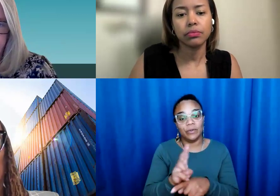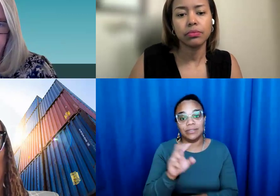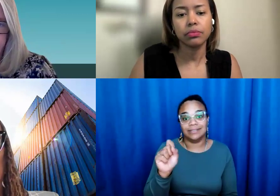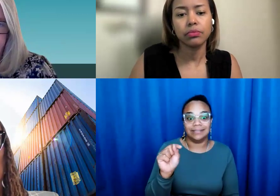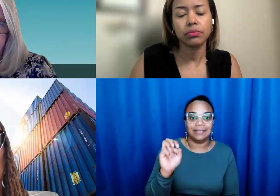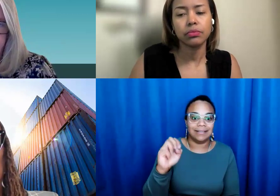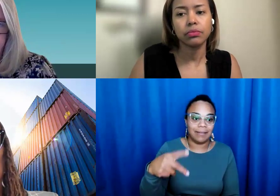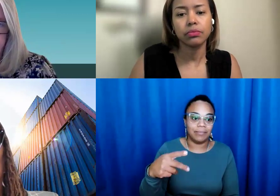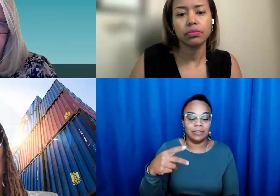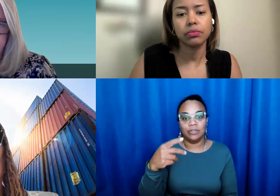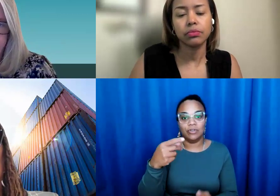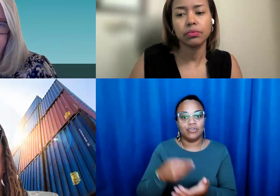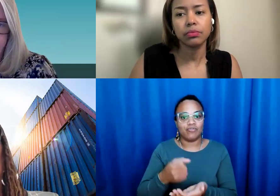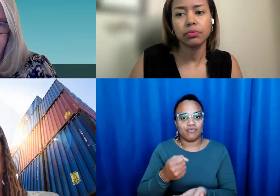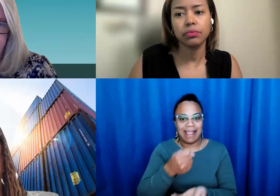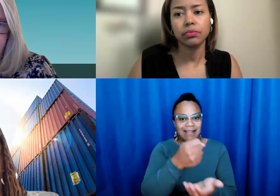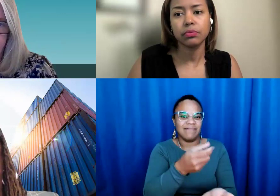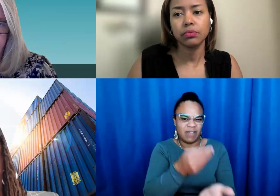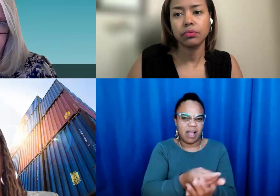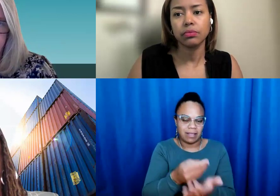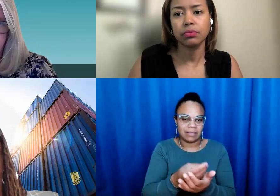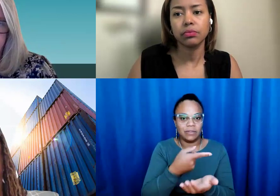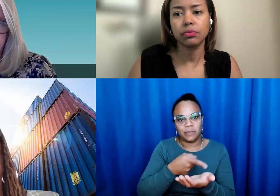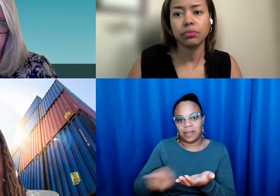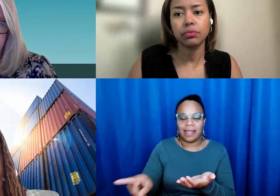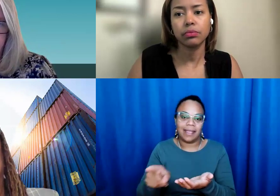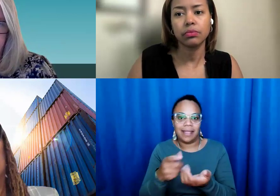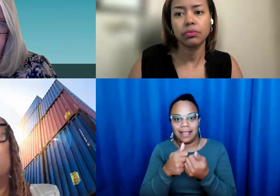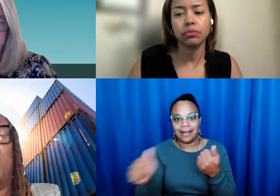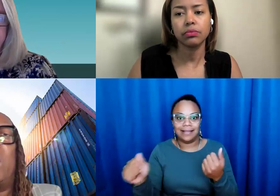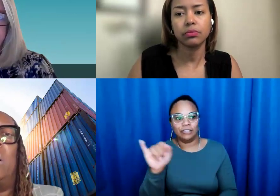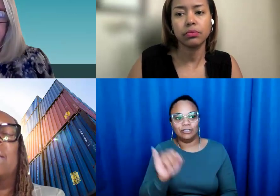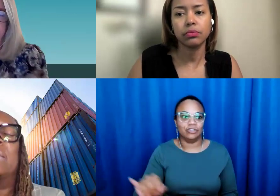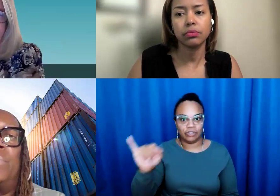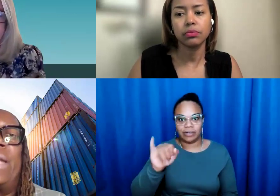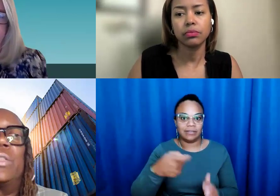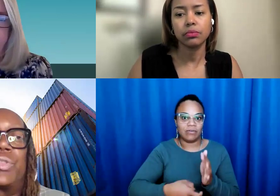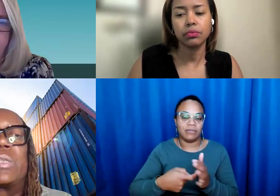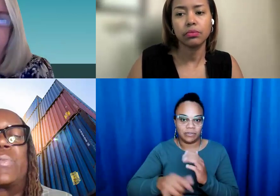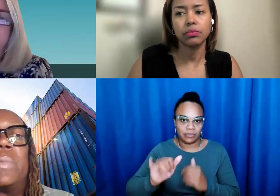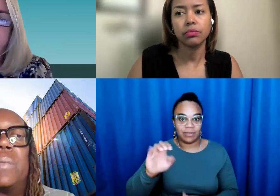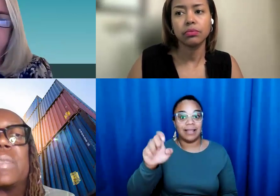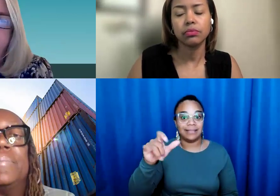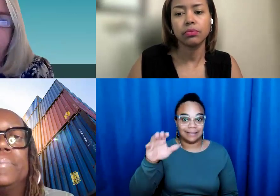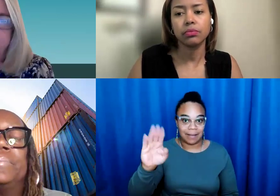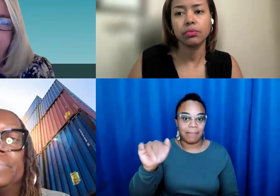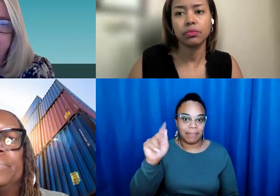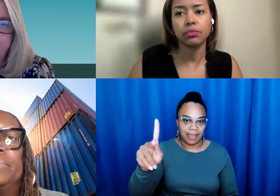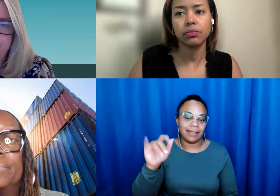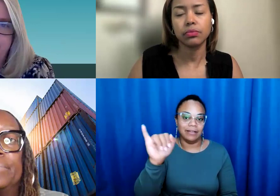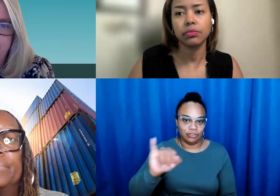grant funds to pay any premium, any insurance premiums as well, EXIM Bank insurance premium.